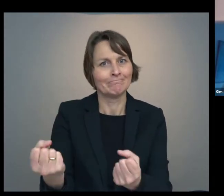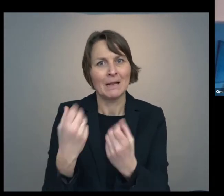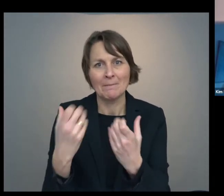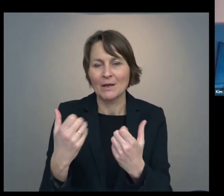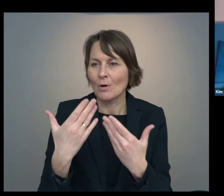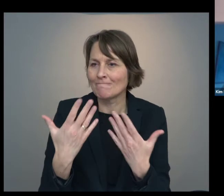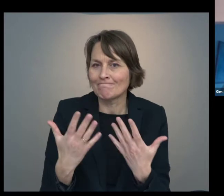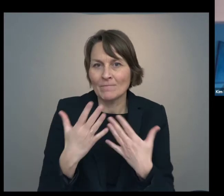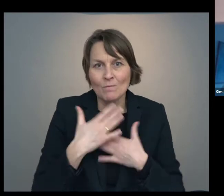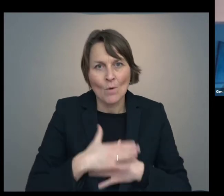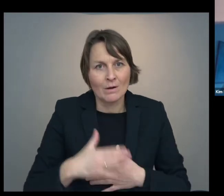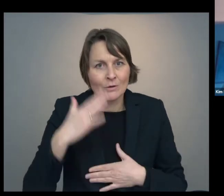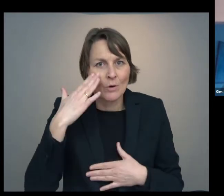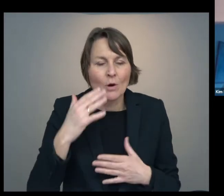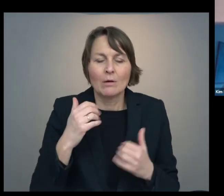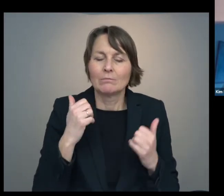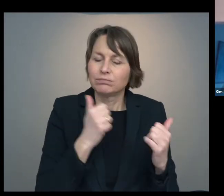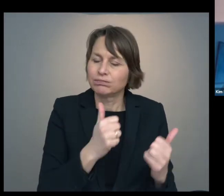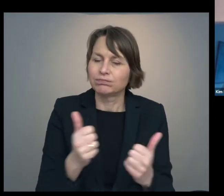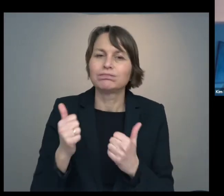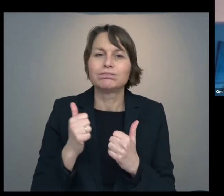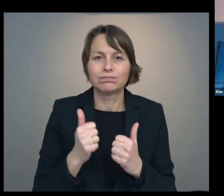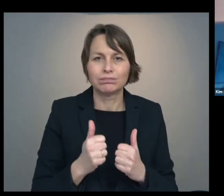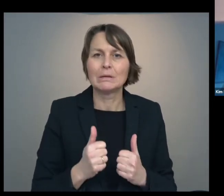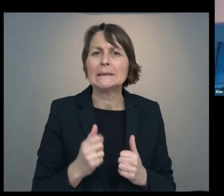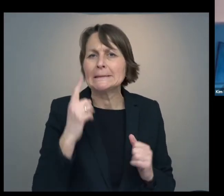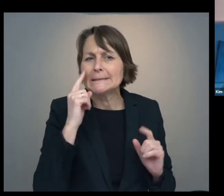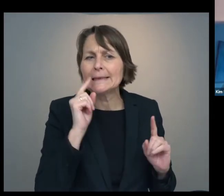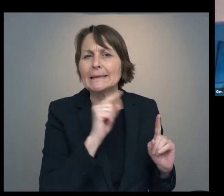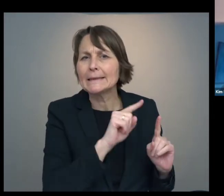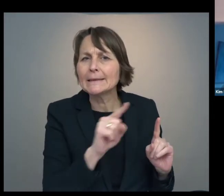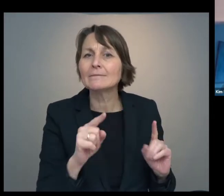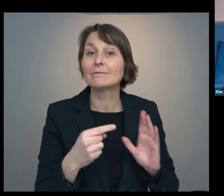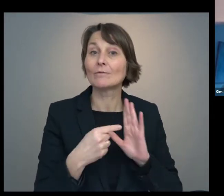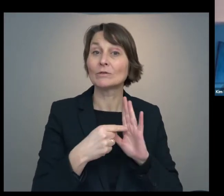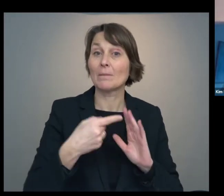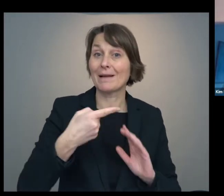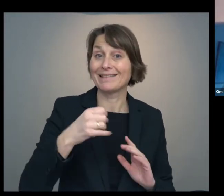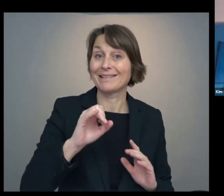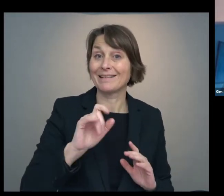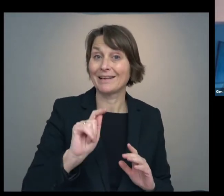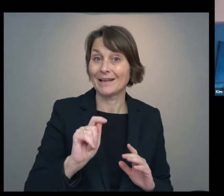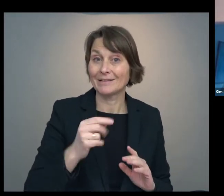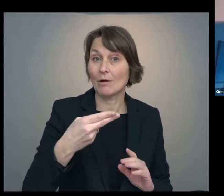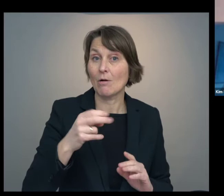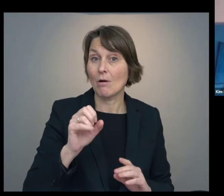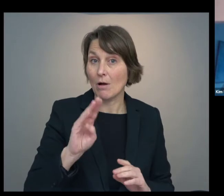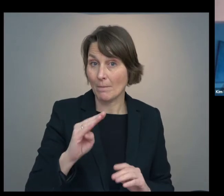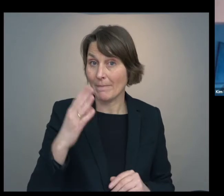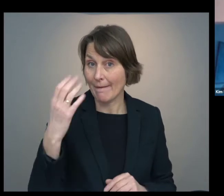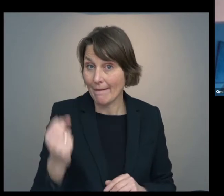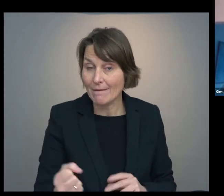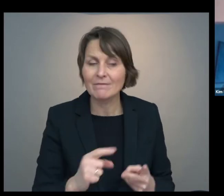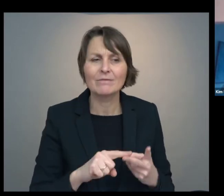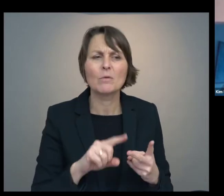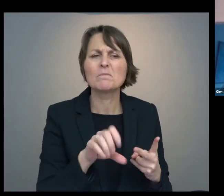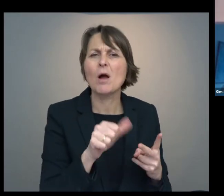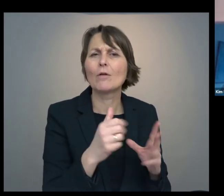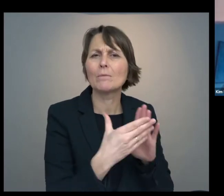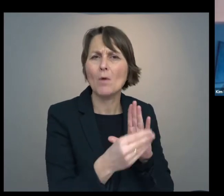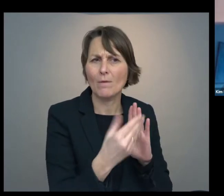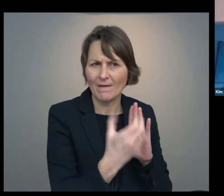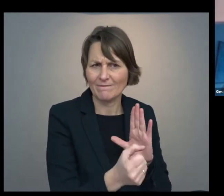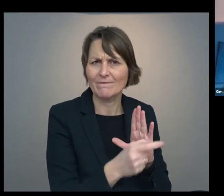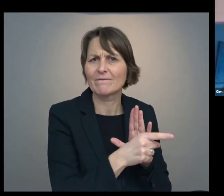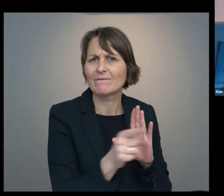we can hopefully duplicate that experience. And I've seen some initiatives with what GitHub does, and I think also